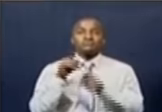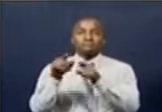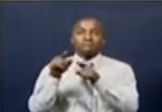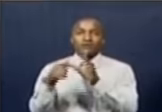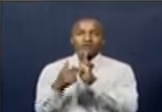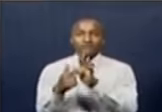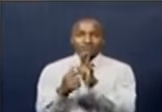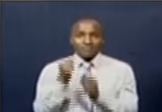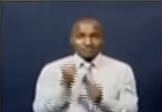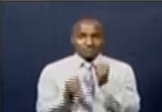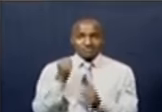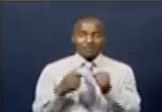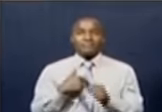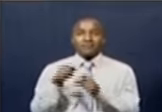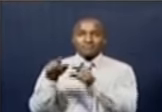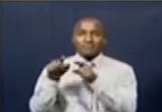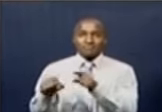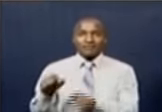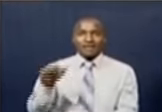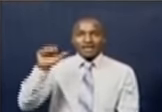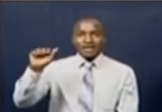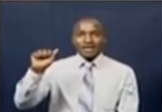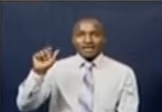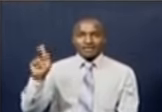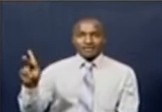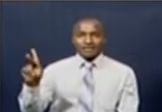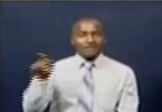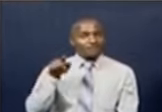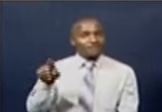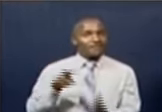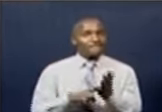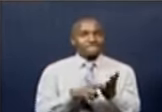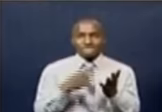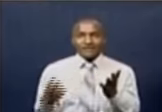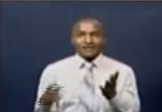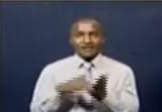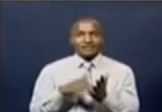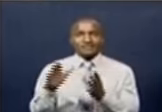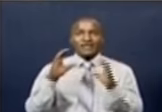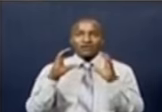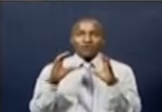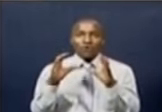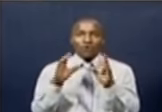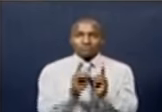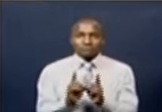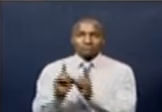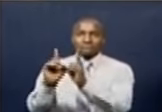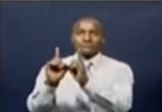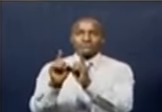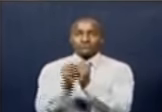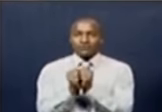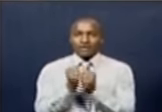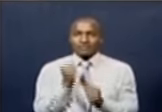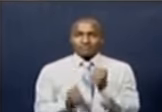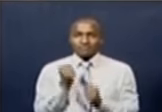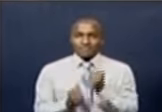example, in athletic, I want to blame Athletic Kenya for failing to send coaches for athletes.